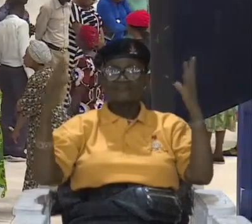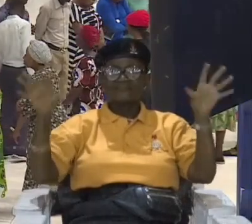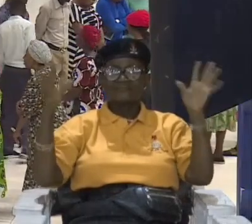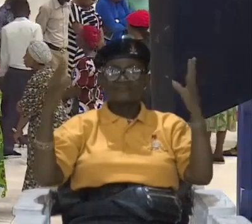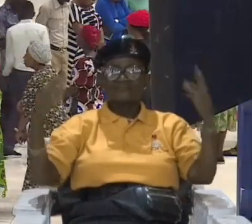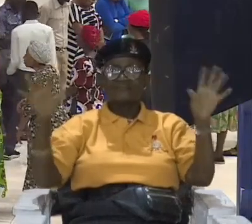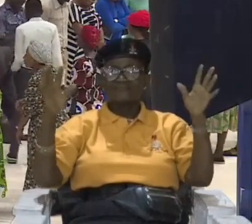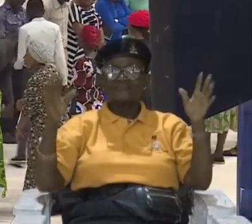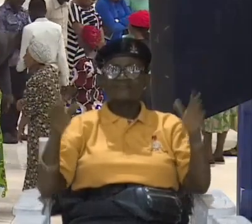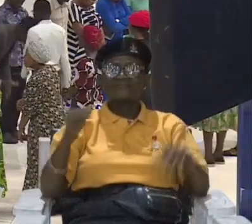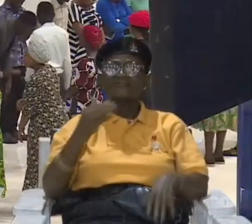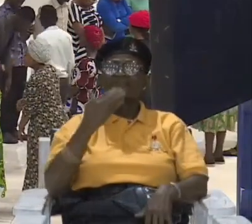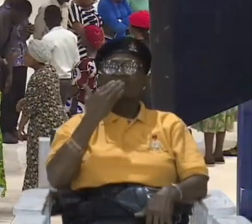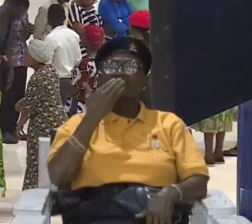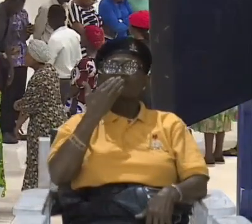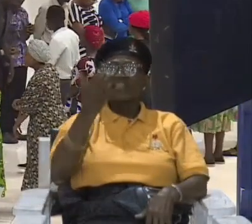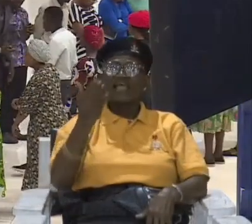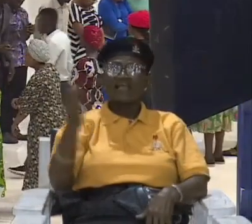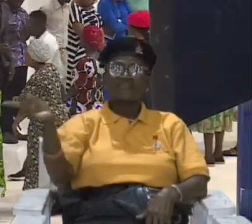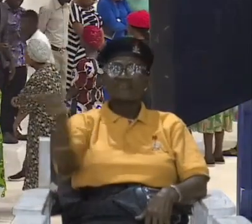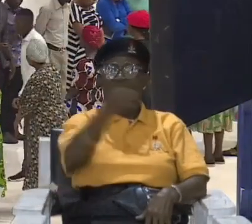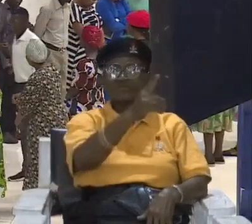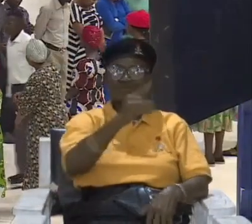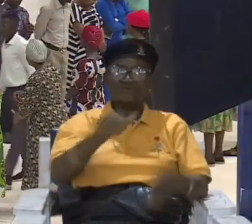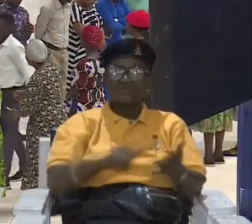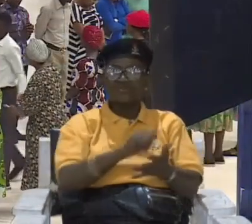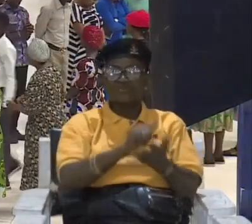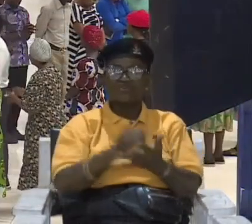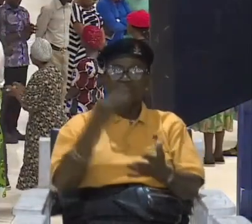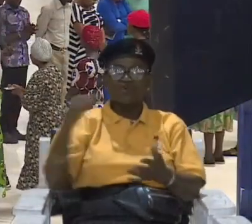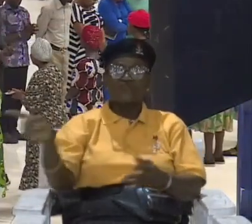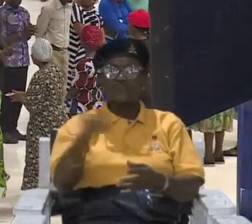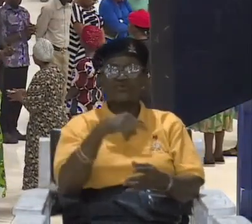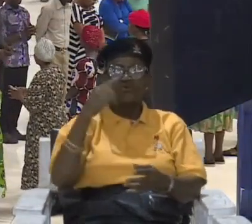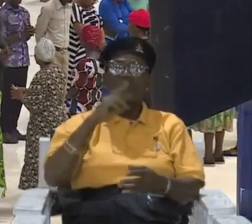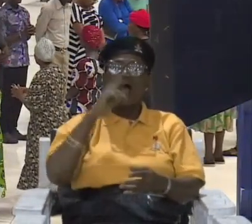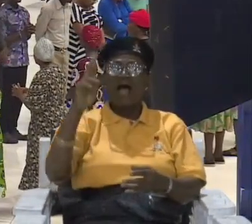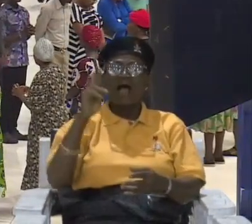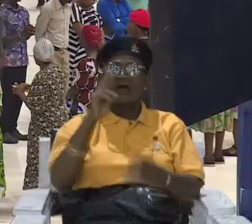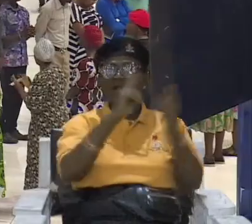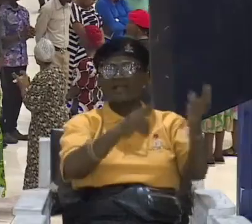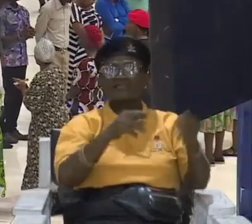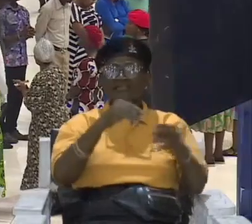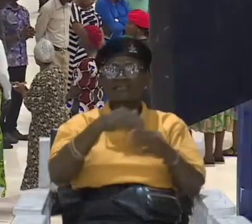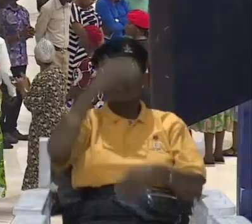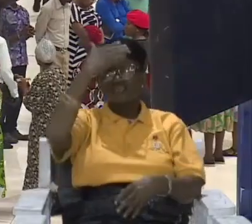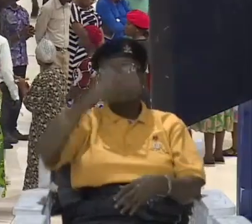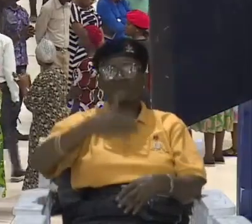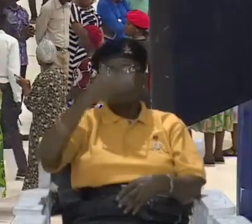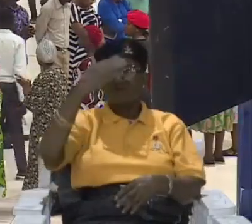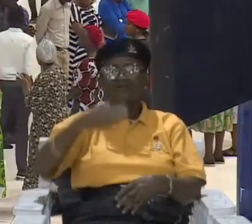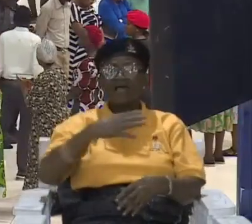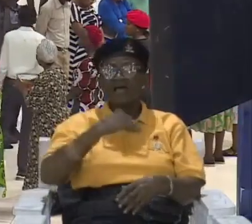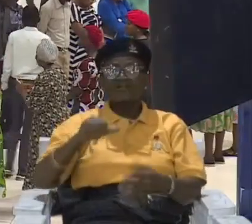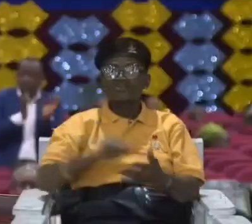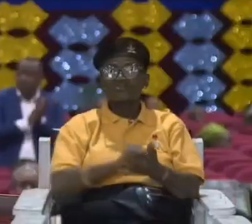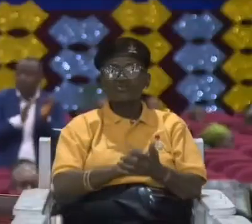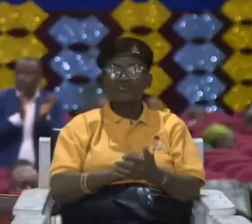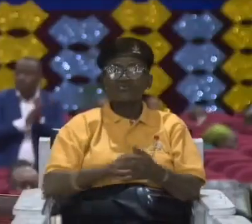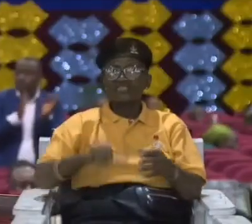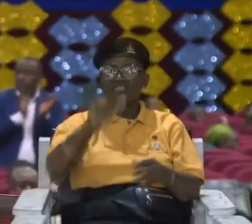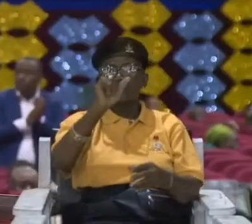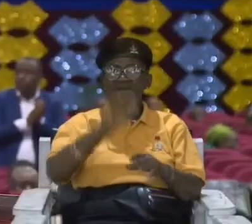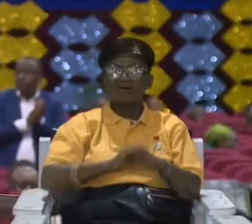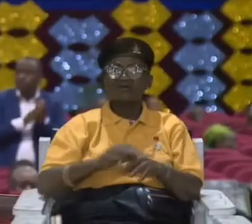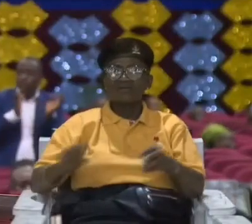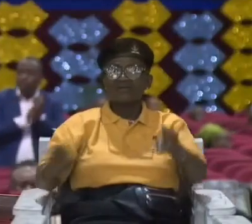Okay, thank you. Those of you who are already in front, and those of you who might still be on the way, cry to